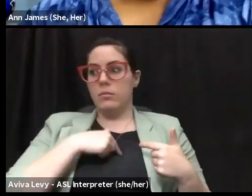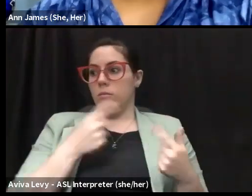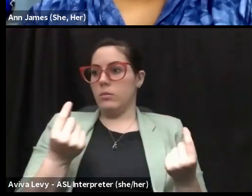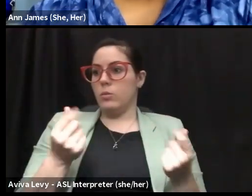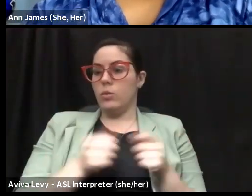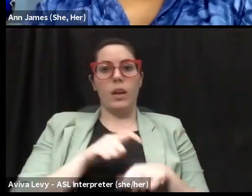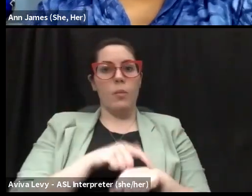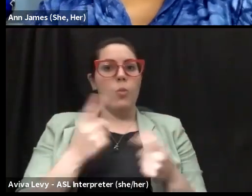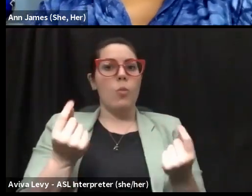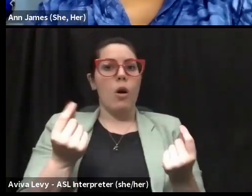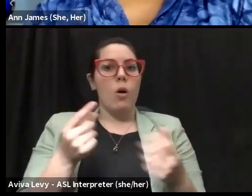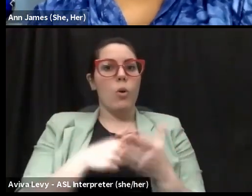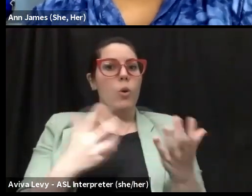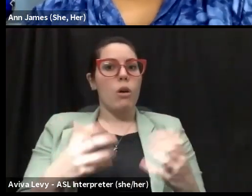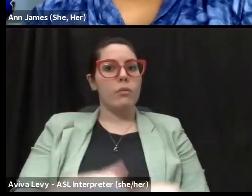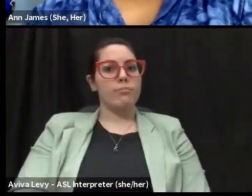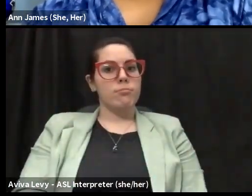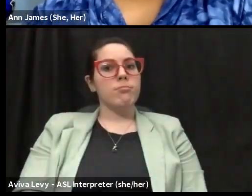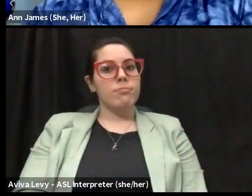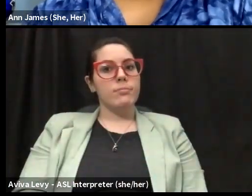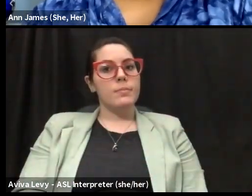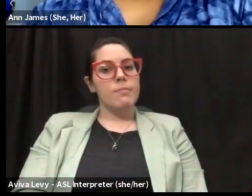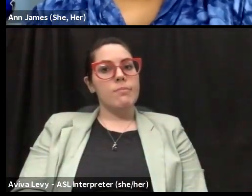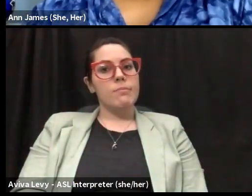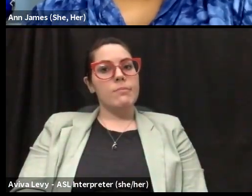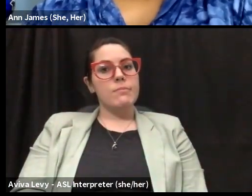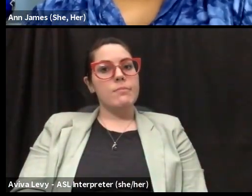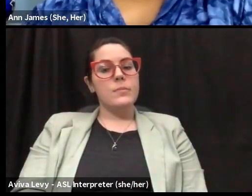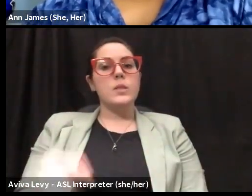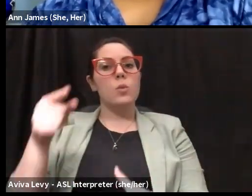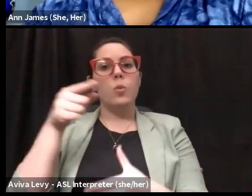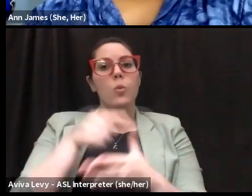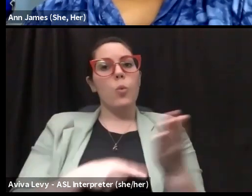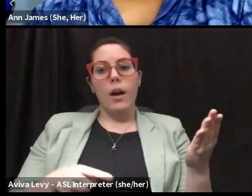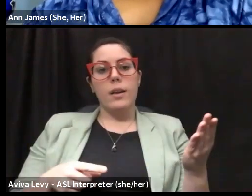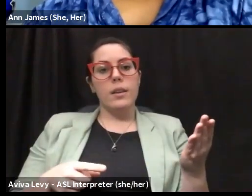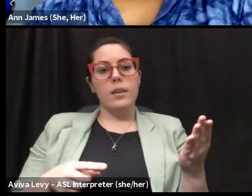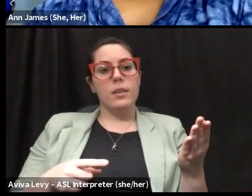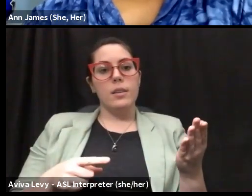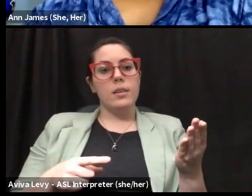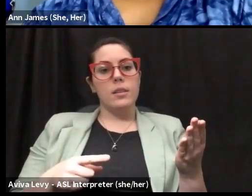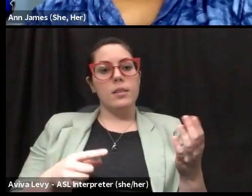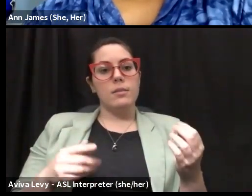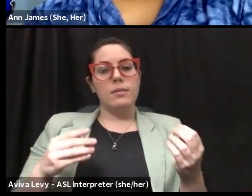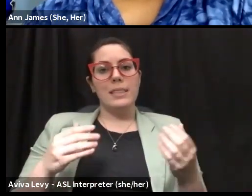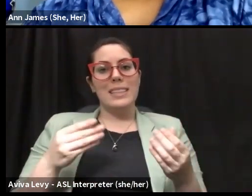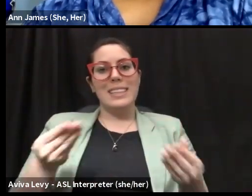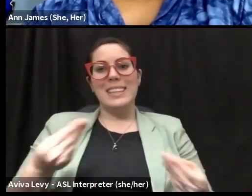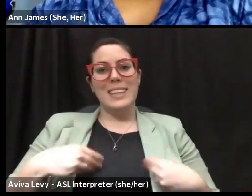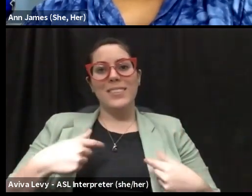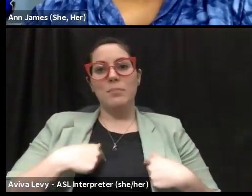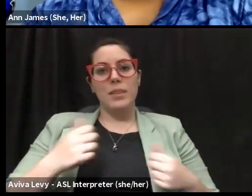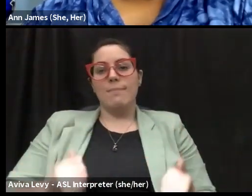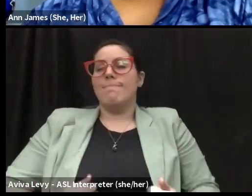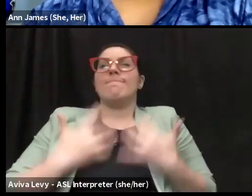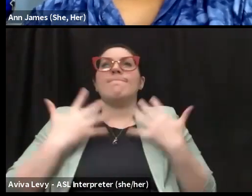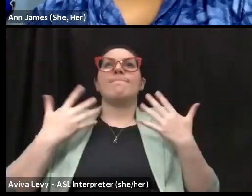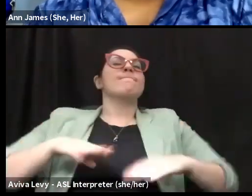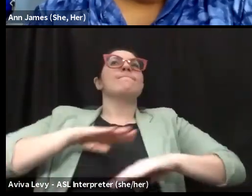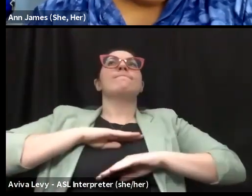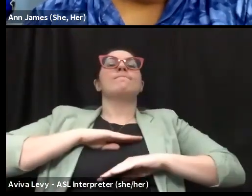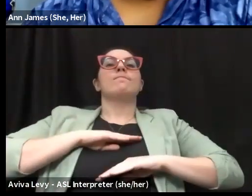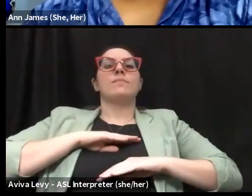time? Just what brings us fulfillment? What's in line with our integrity? What gifts can we share